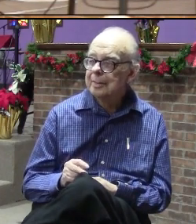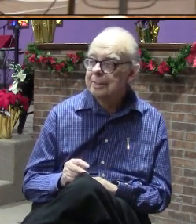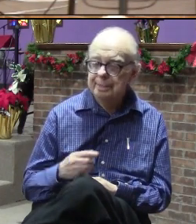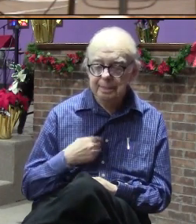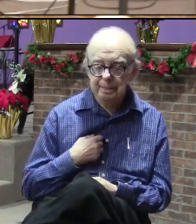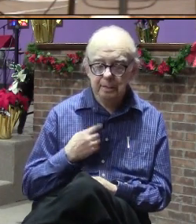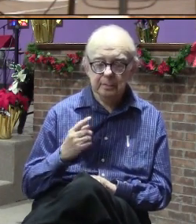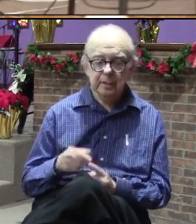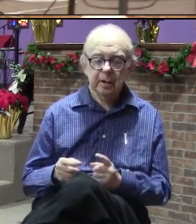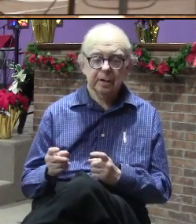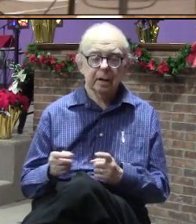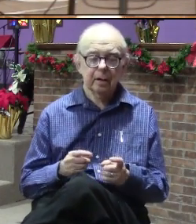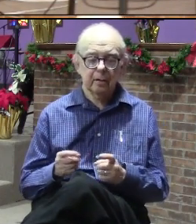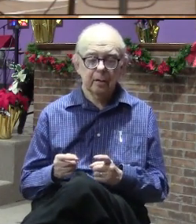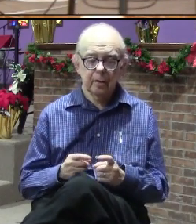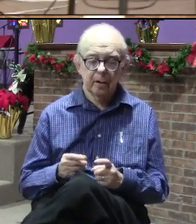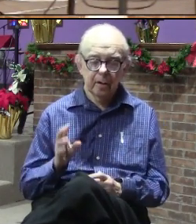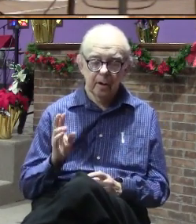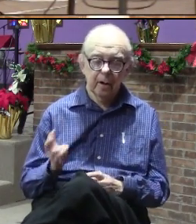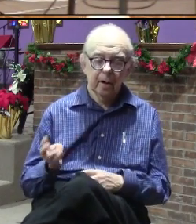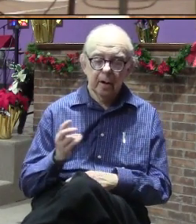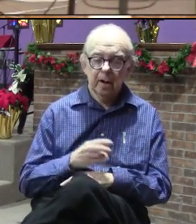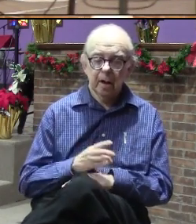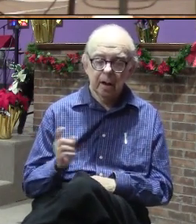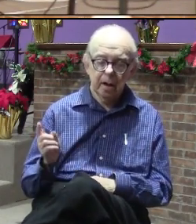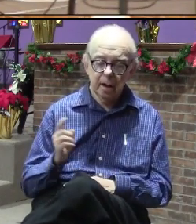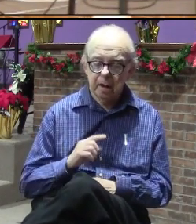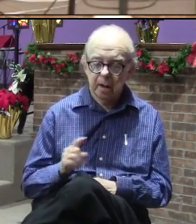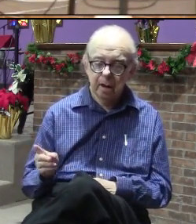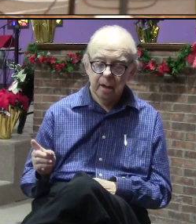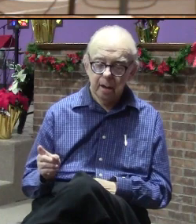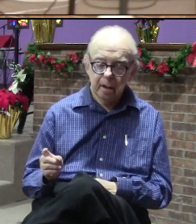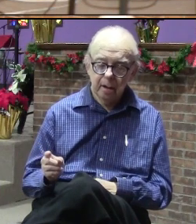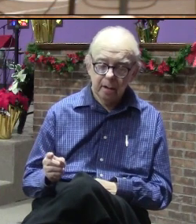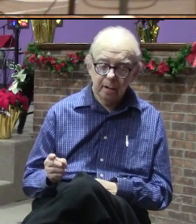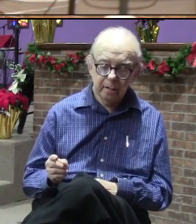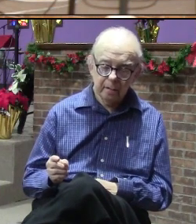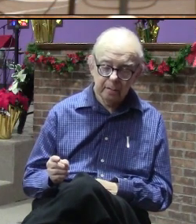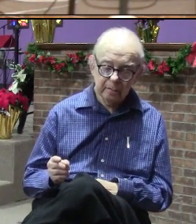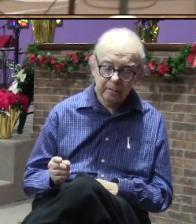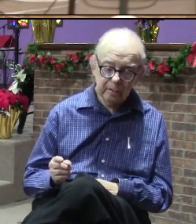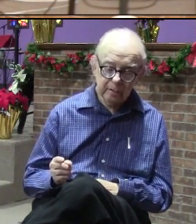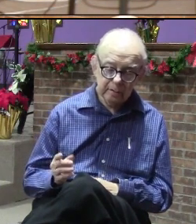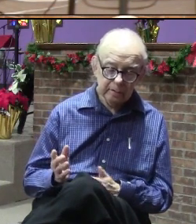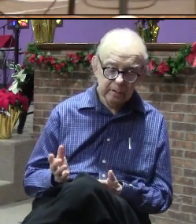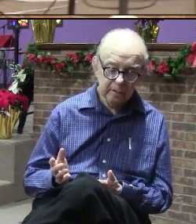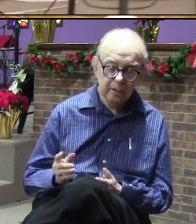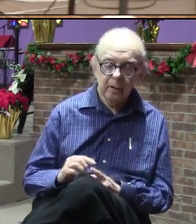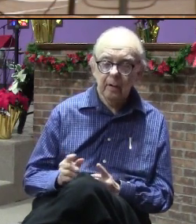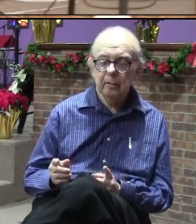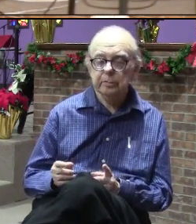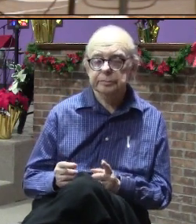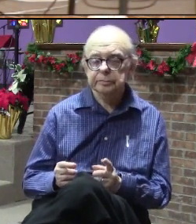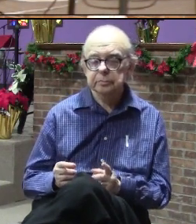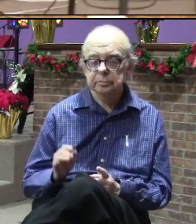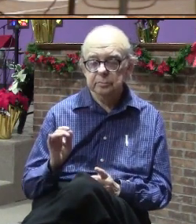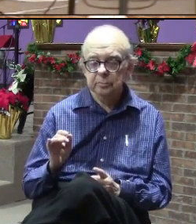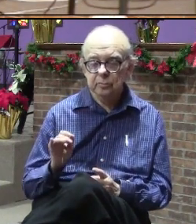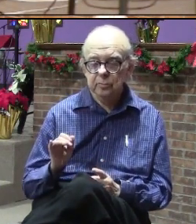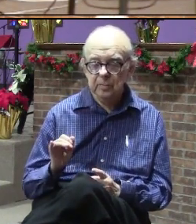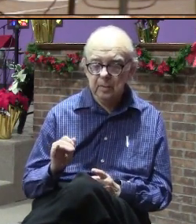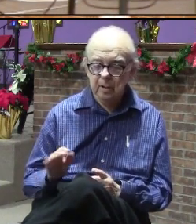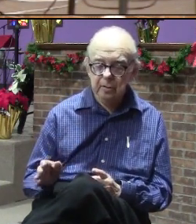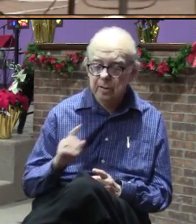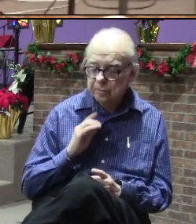I can't handle 7 days of them like I would have a child. Okay? But yeah, children